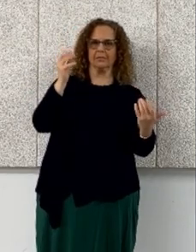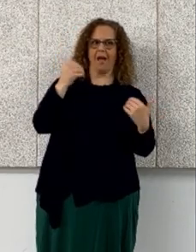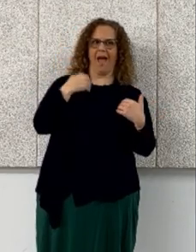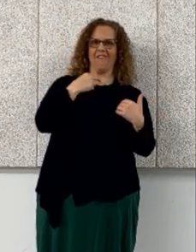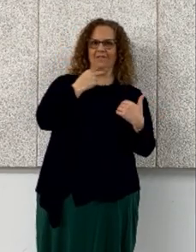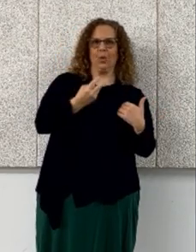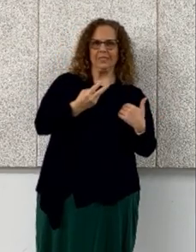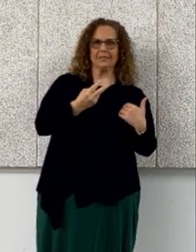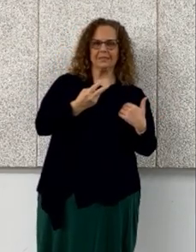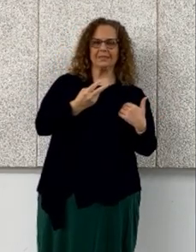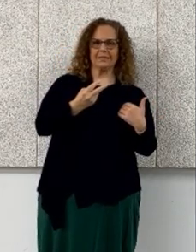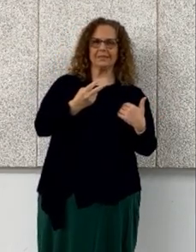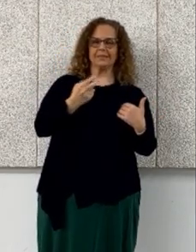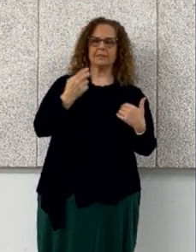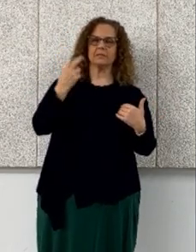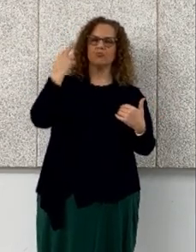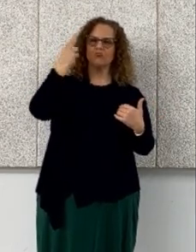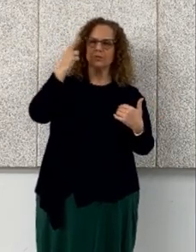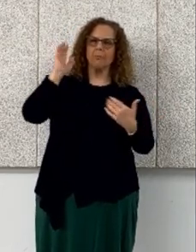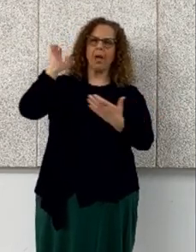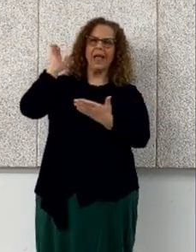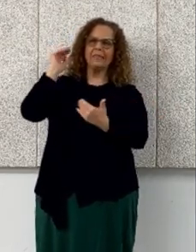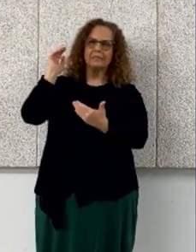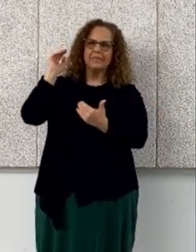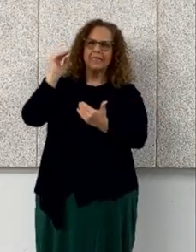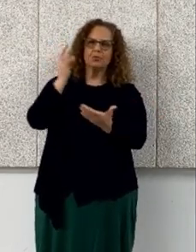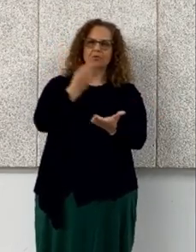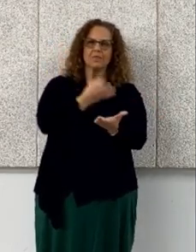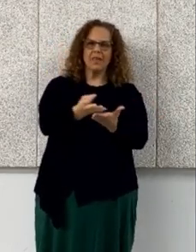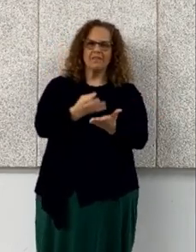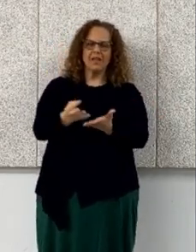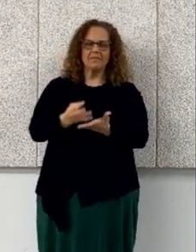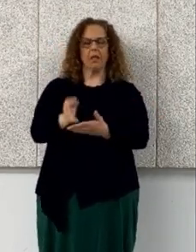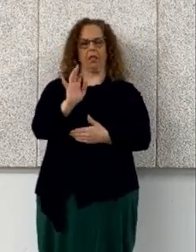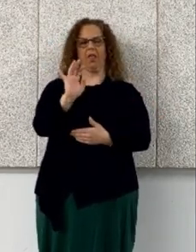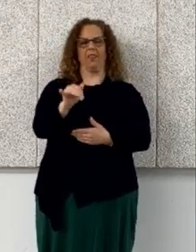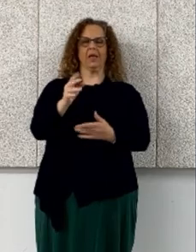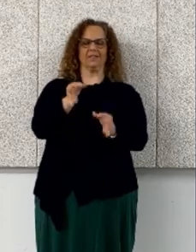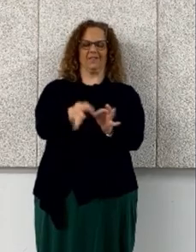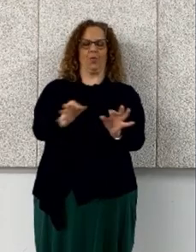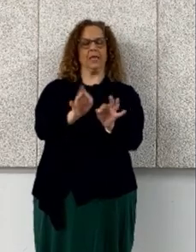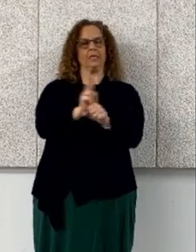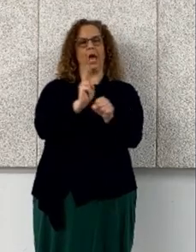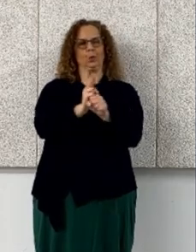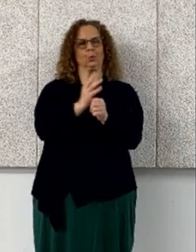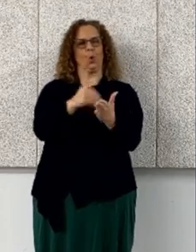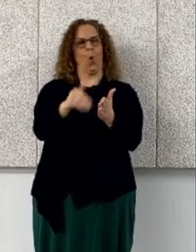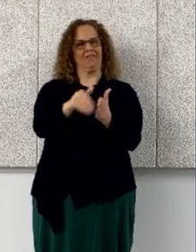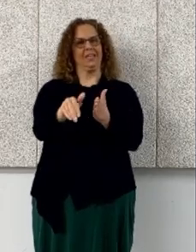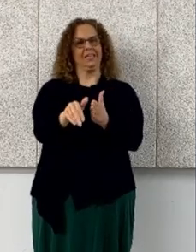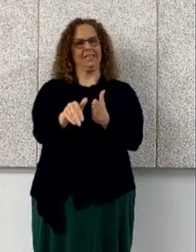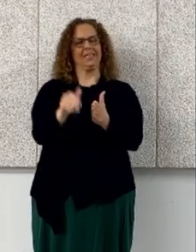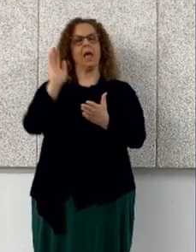sort of reasonable expectation of failure, which is a phrase I use a lot, mm-hmm. and be okay with it, yeah. you know?